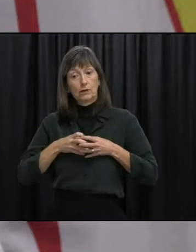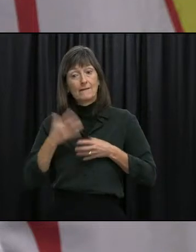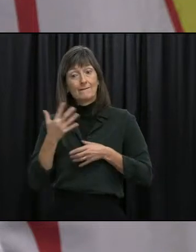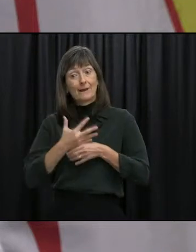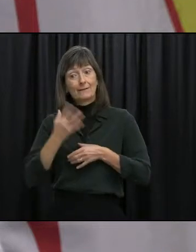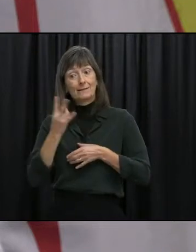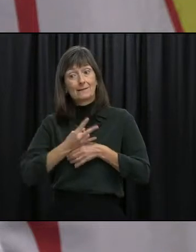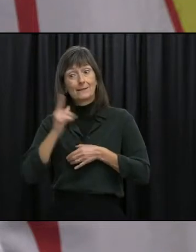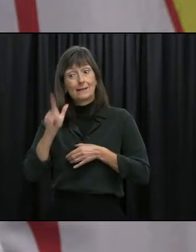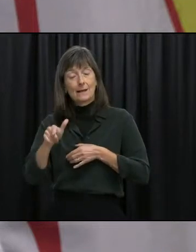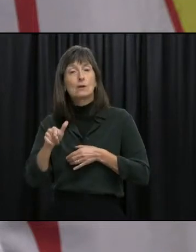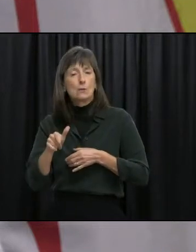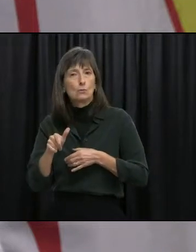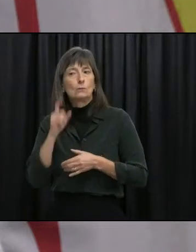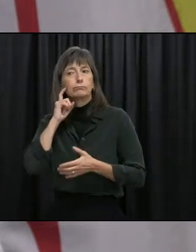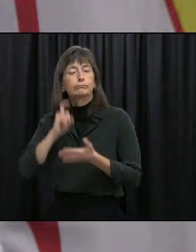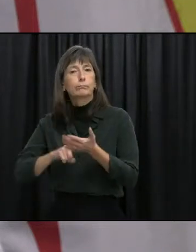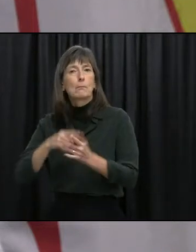that tend to